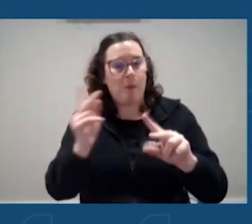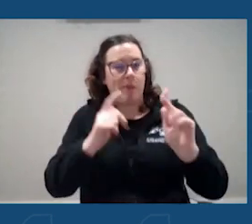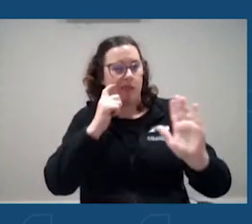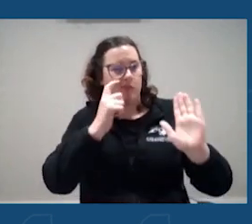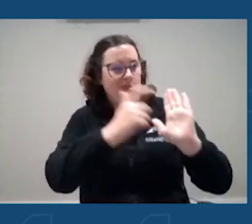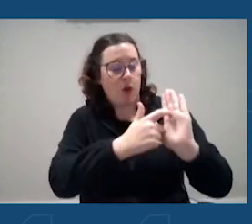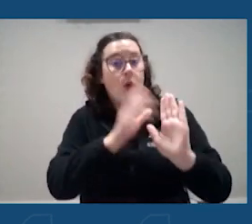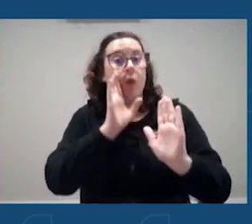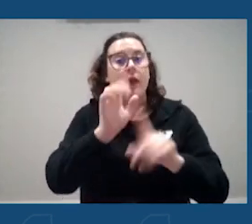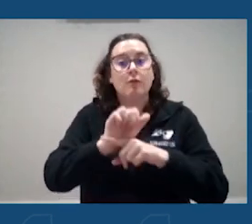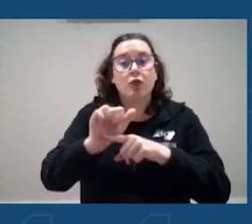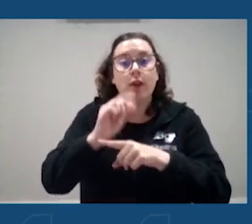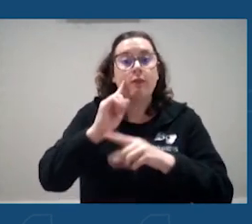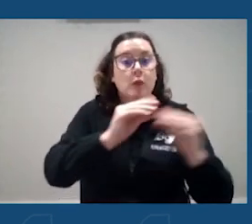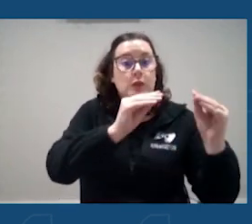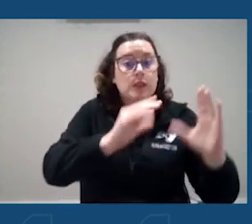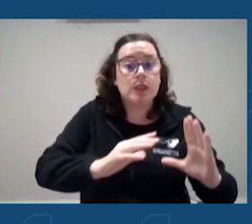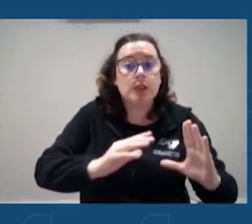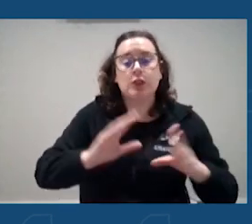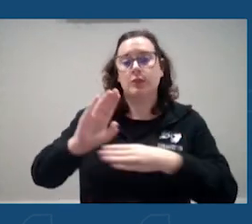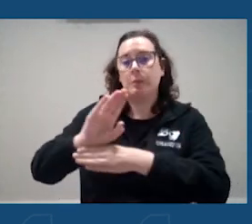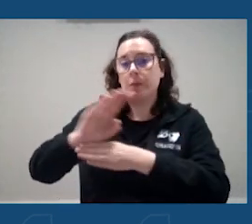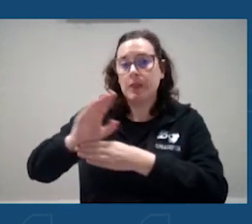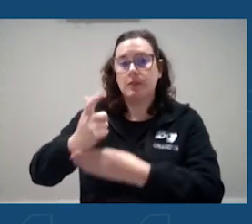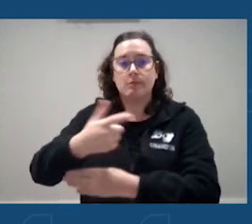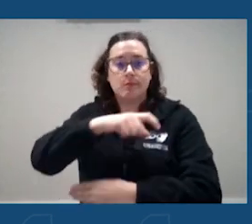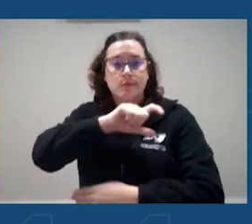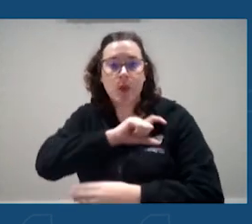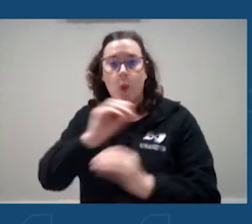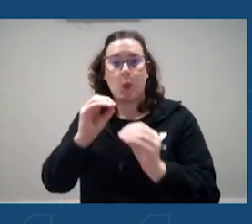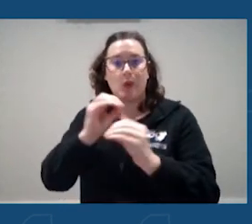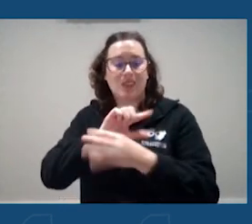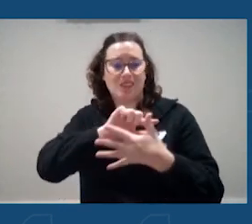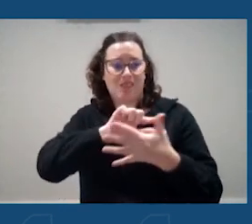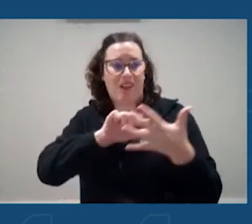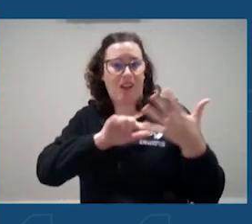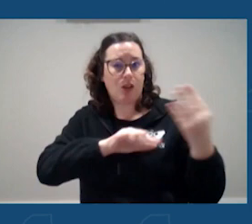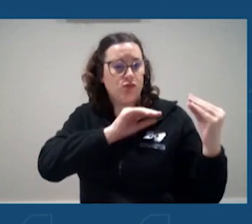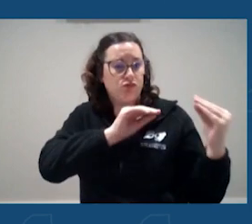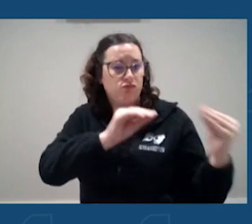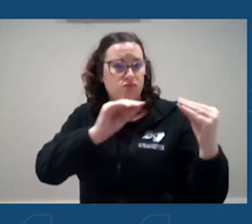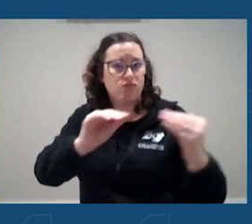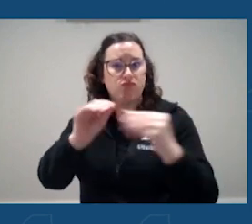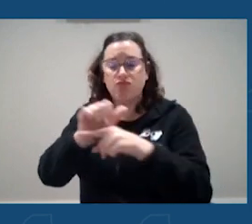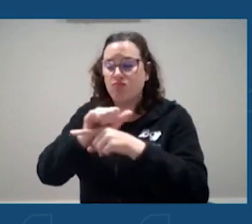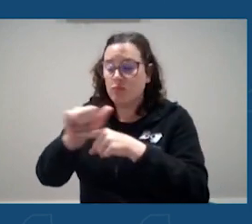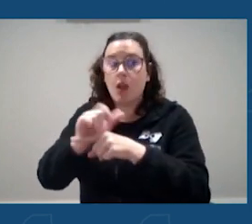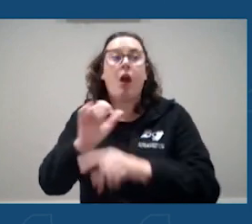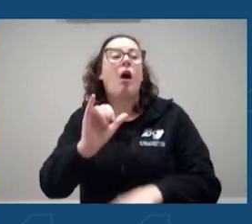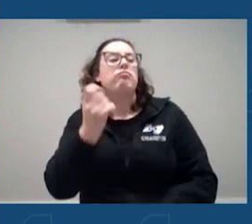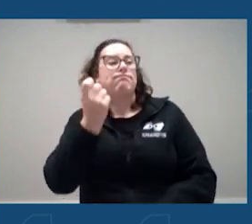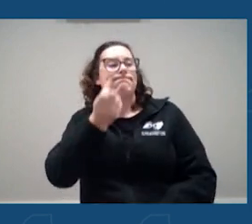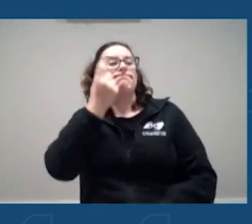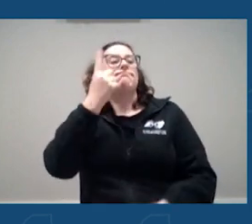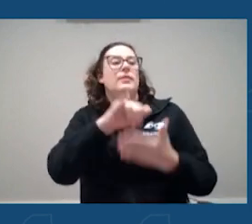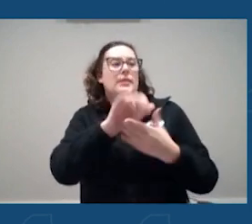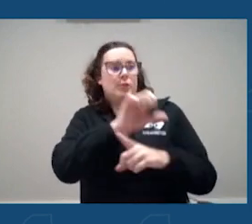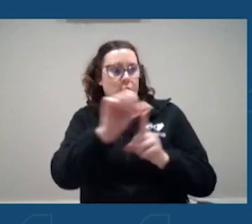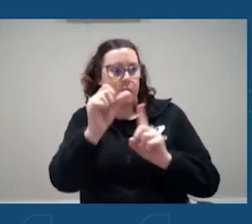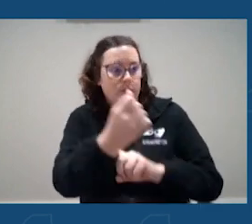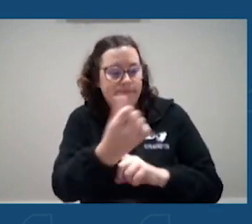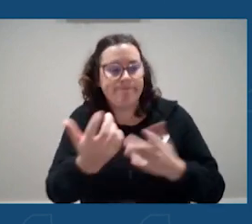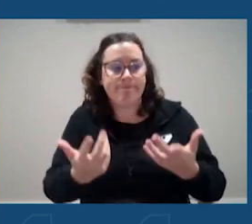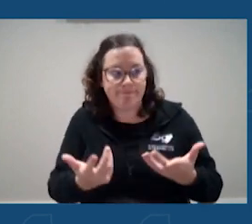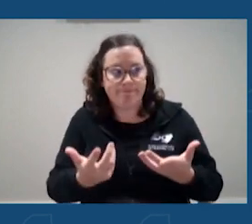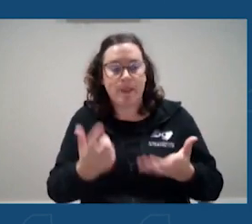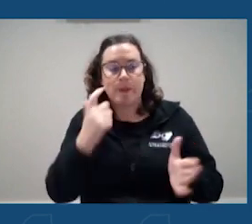teachers and businesses and law enforcement and organizations like yours, so everybody knows what we're talking about here, that you know what the